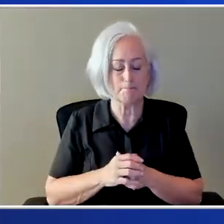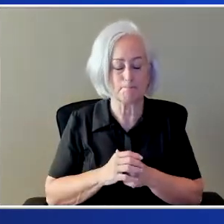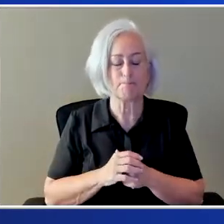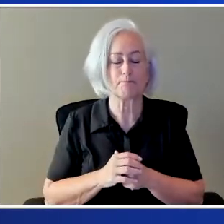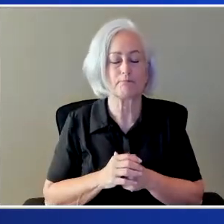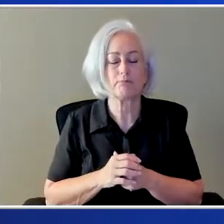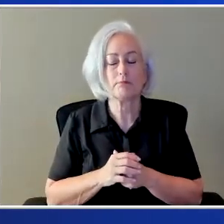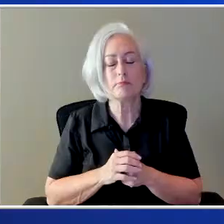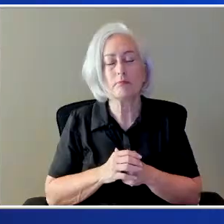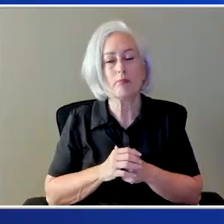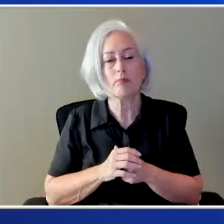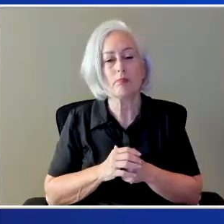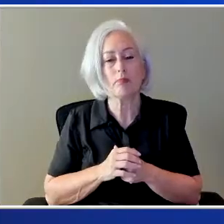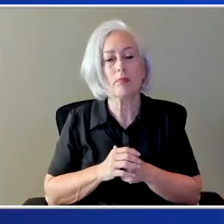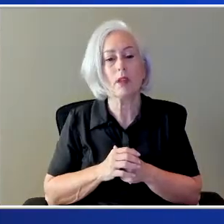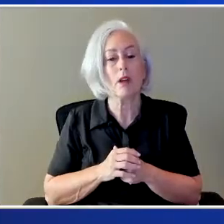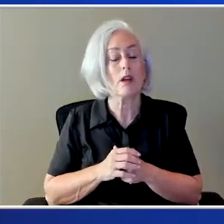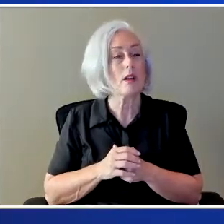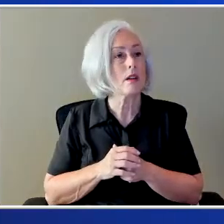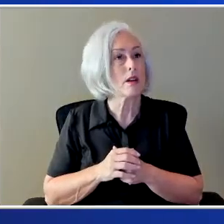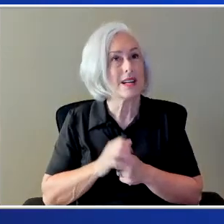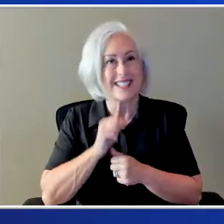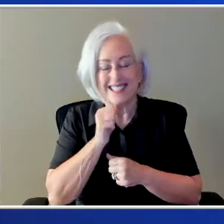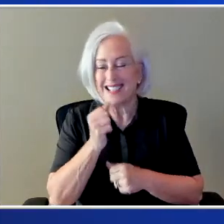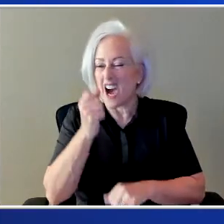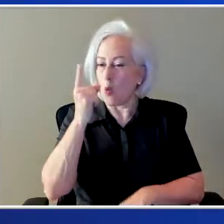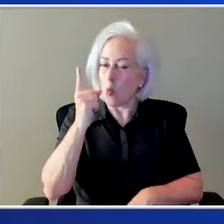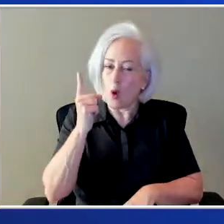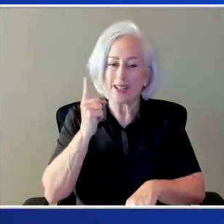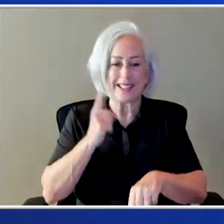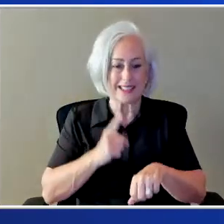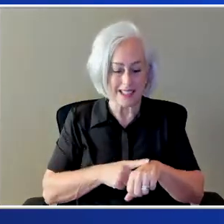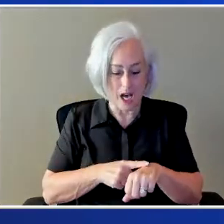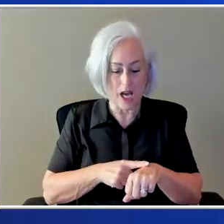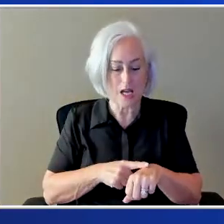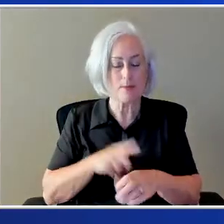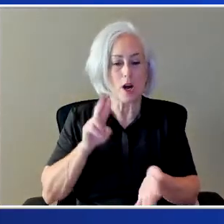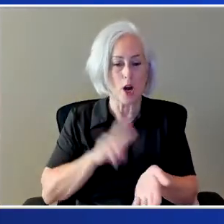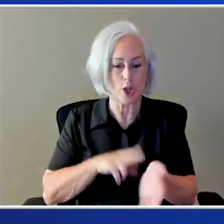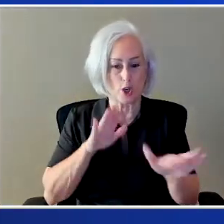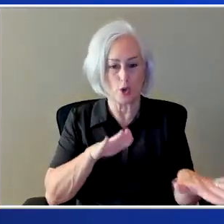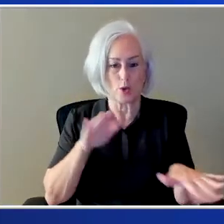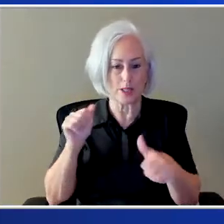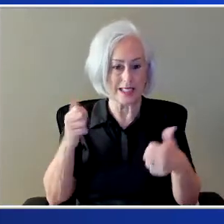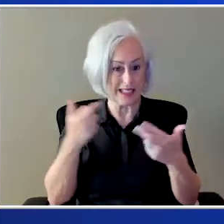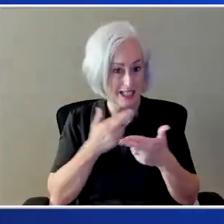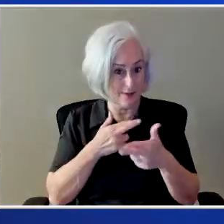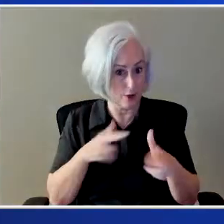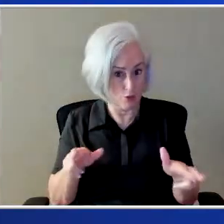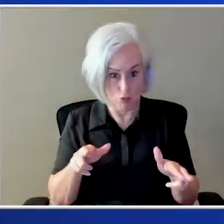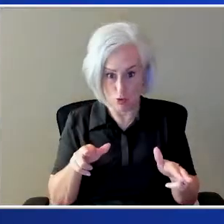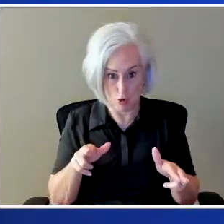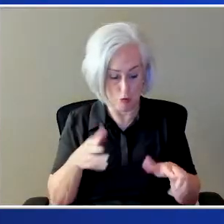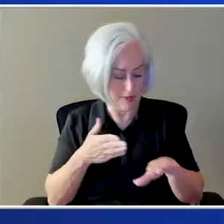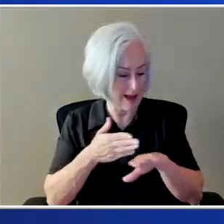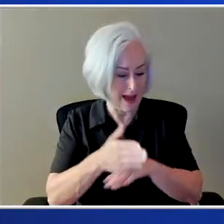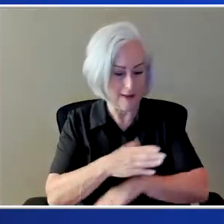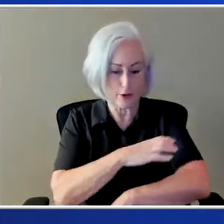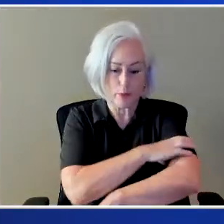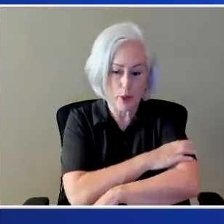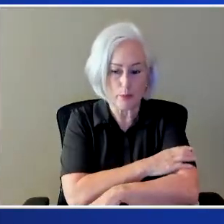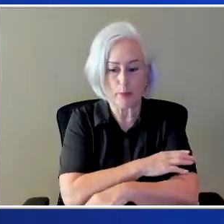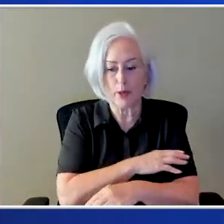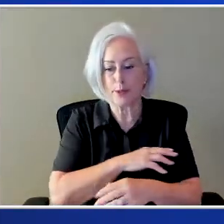And not once did a nurse leave that room after vitals or whatever it was they were doing with